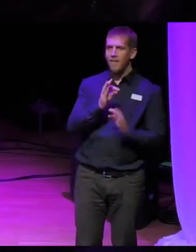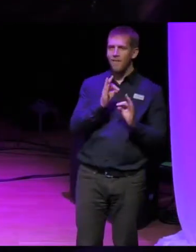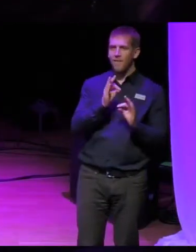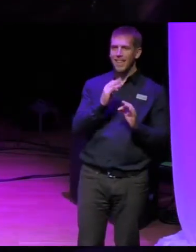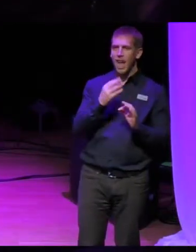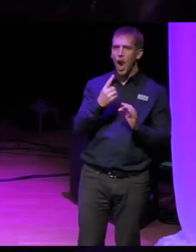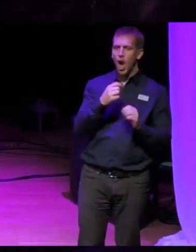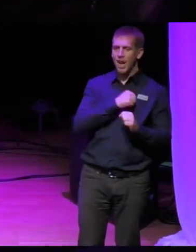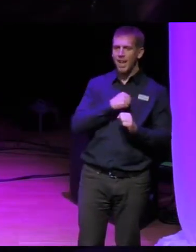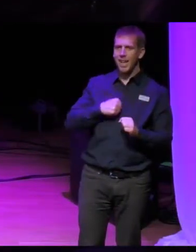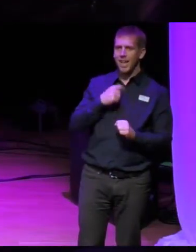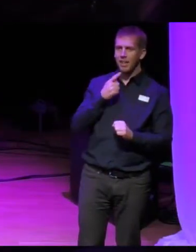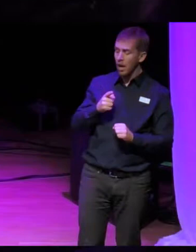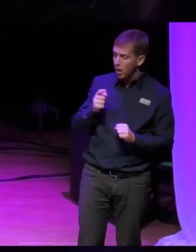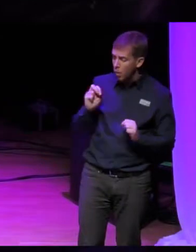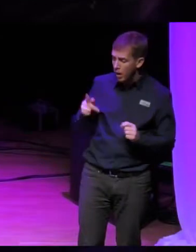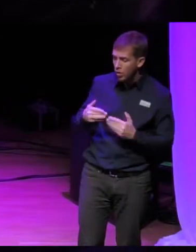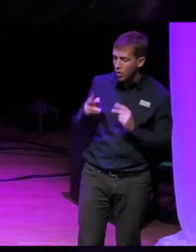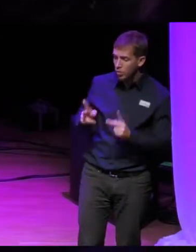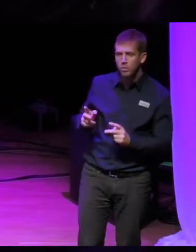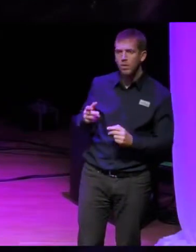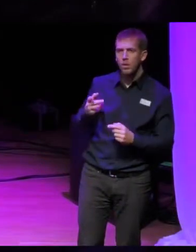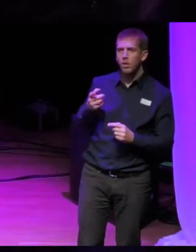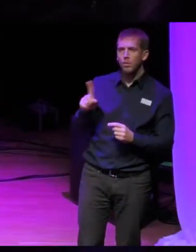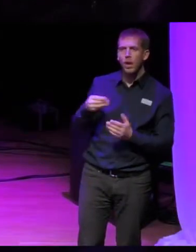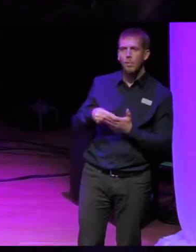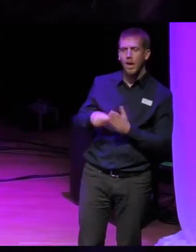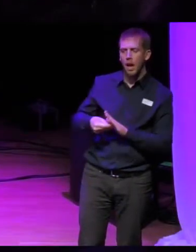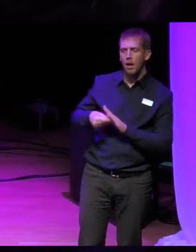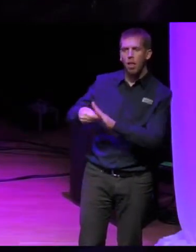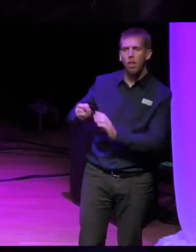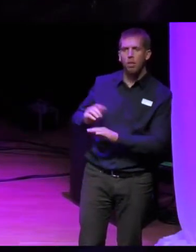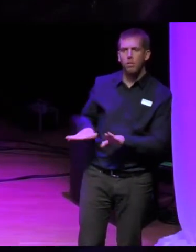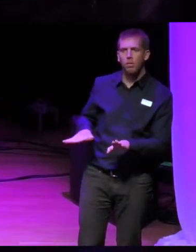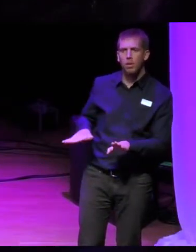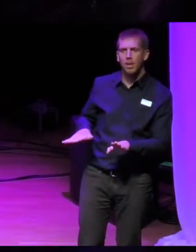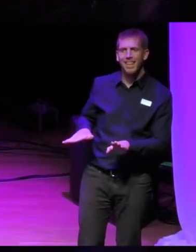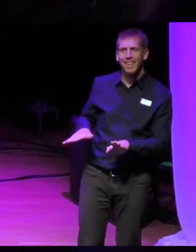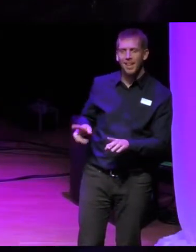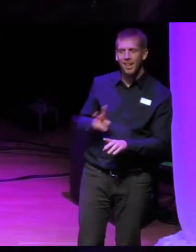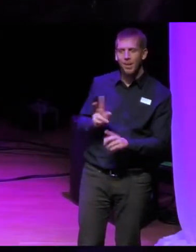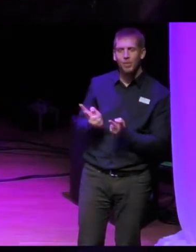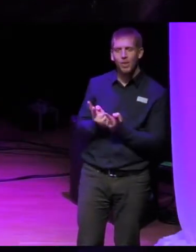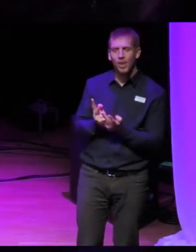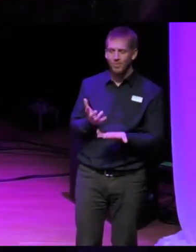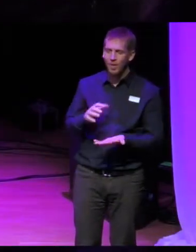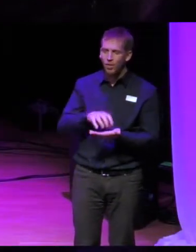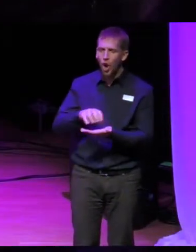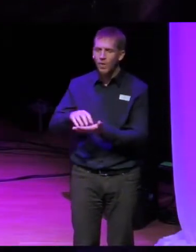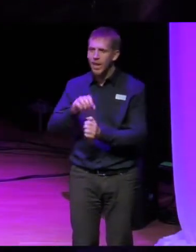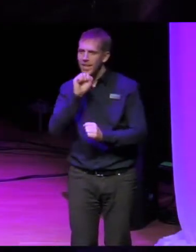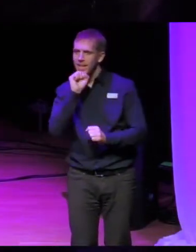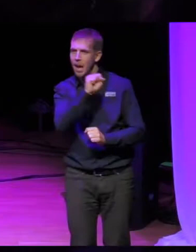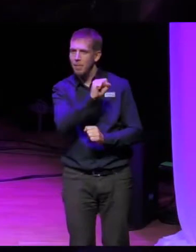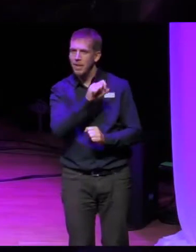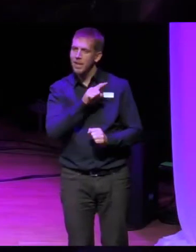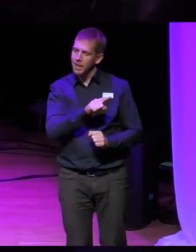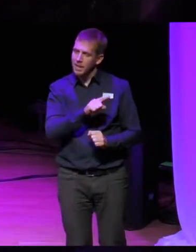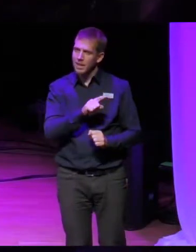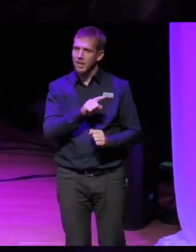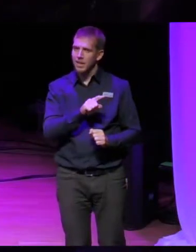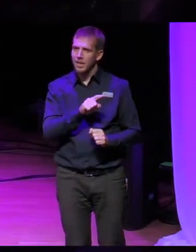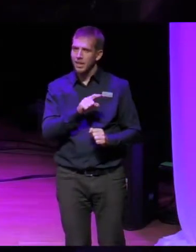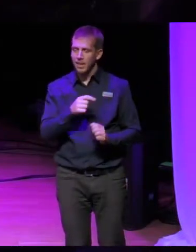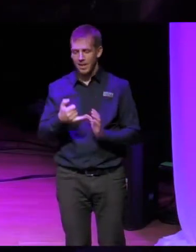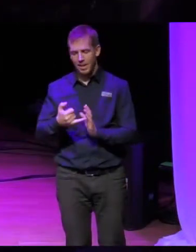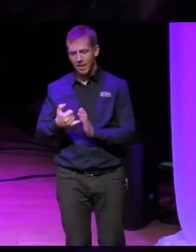been a lot of federal, state, and local litigation as well, which again goes along with all of the efforts of